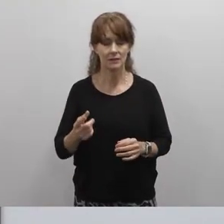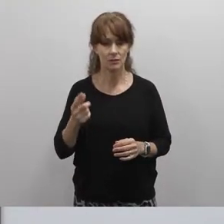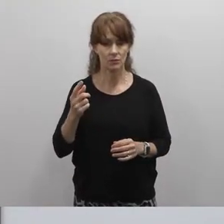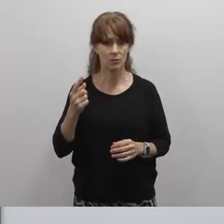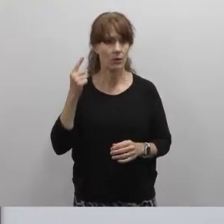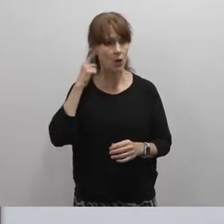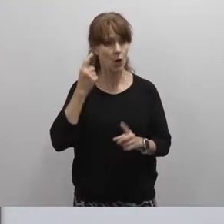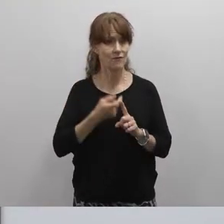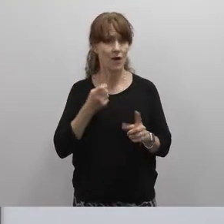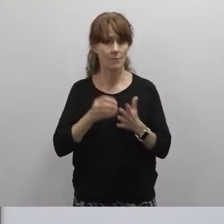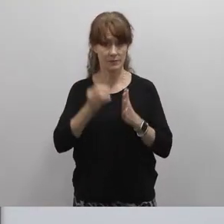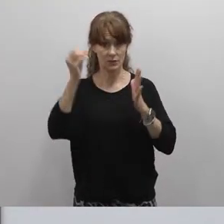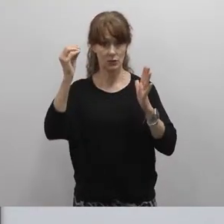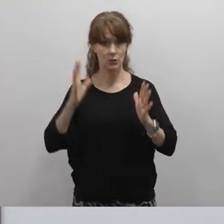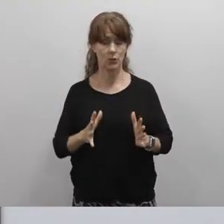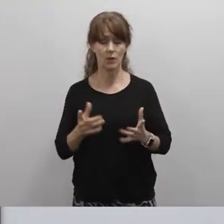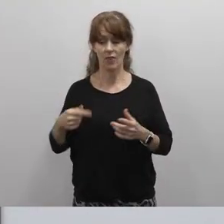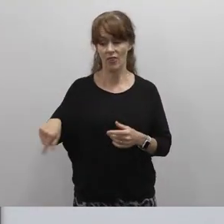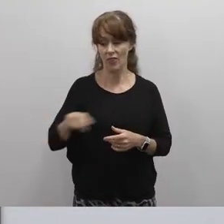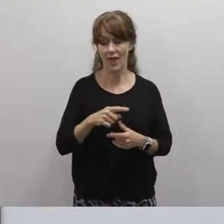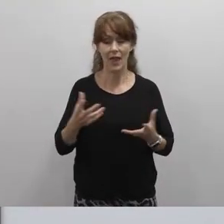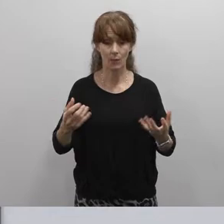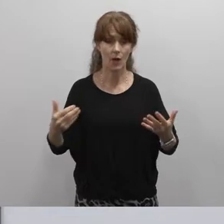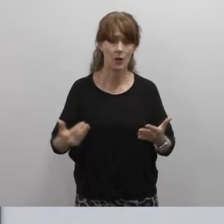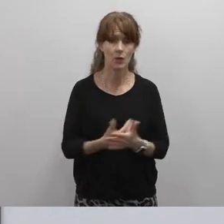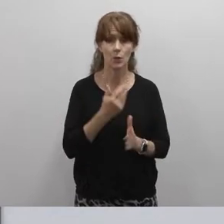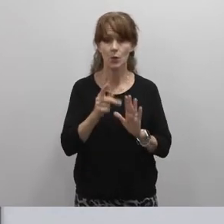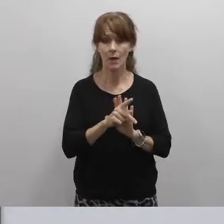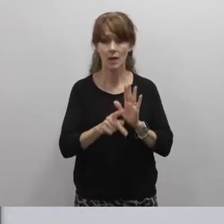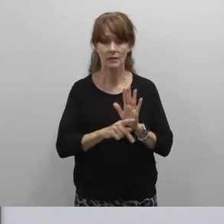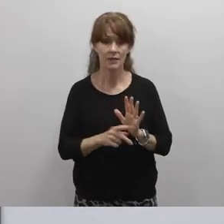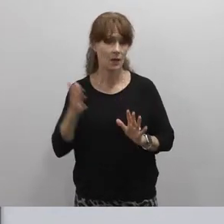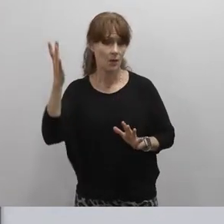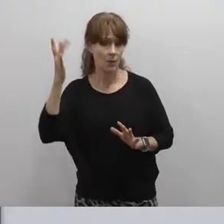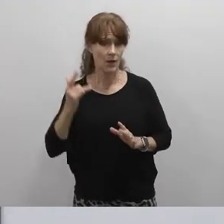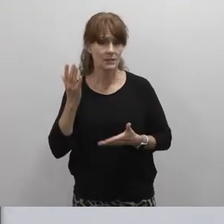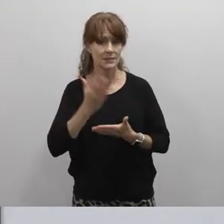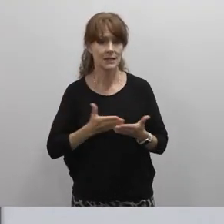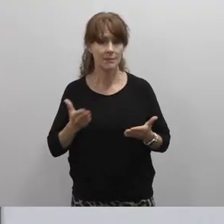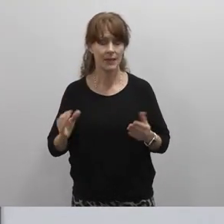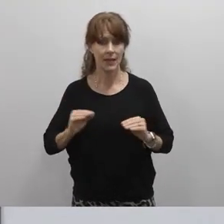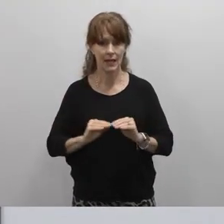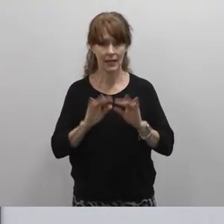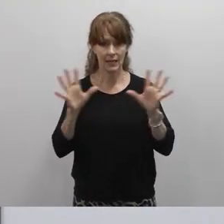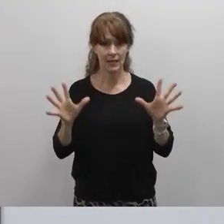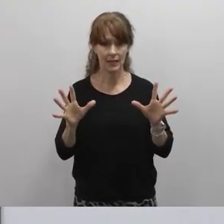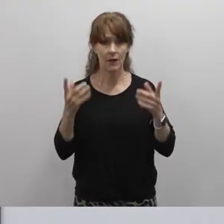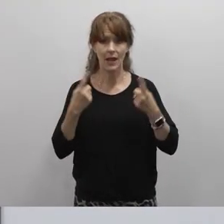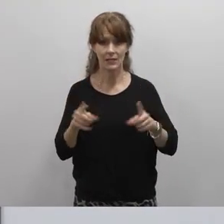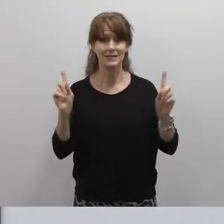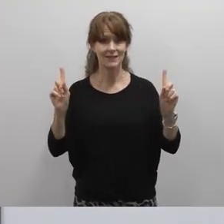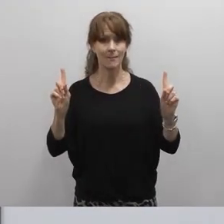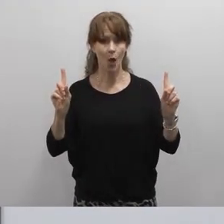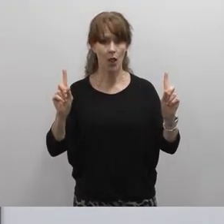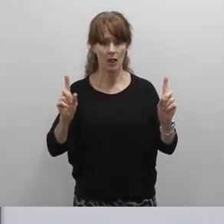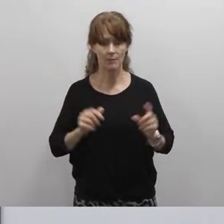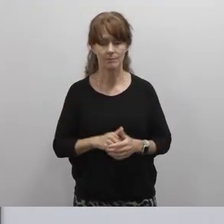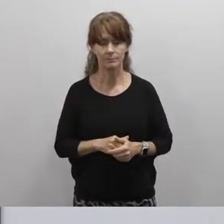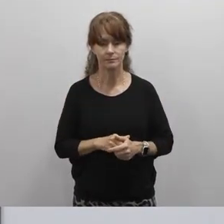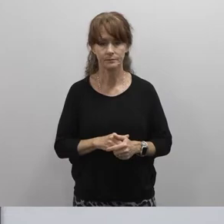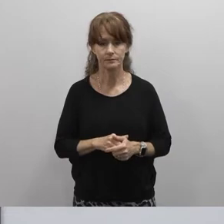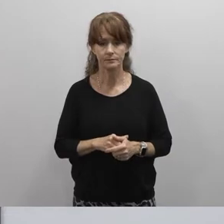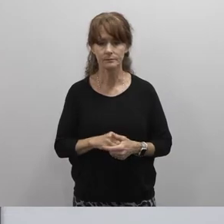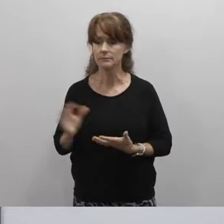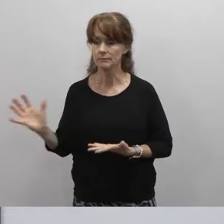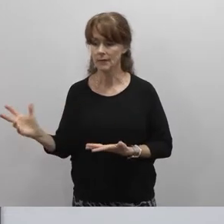from students is that they wanted a new policy because they wanted something that was like clear and achievable. And so after